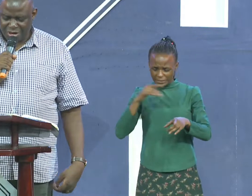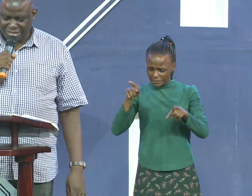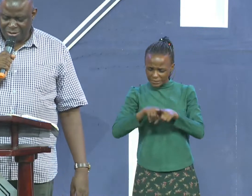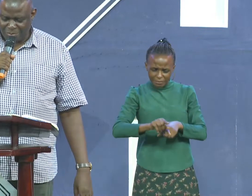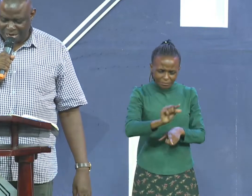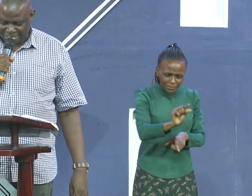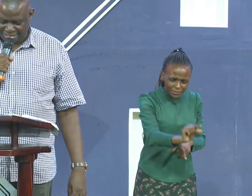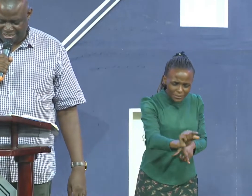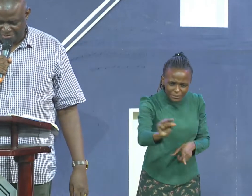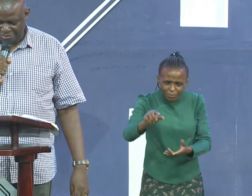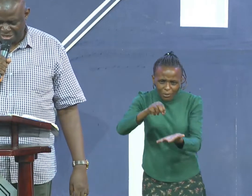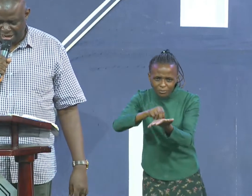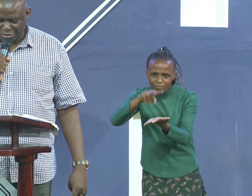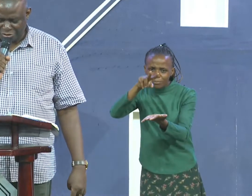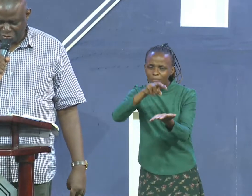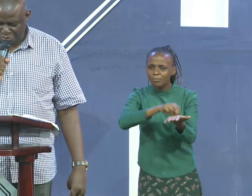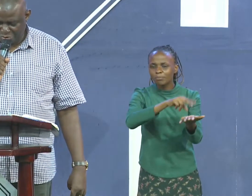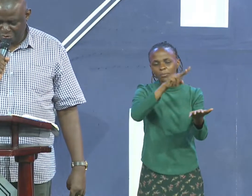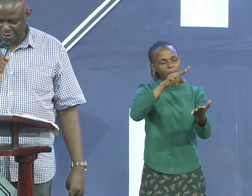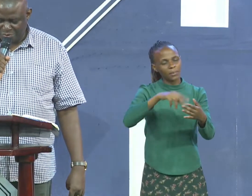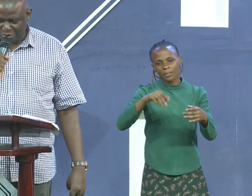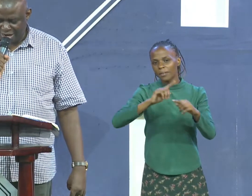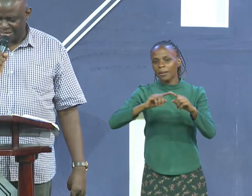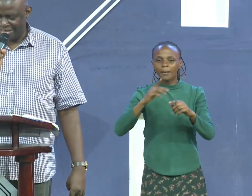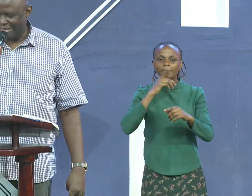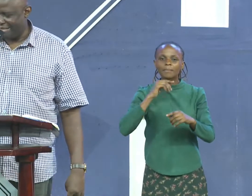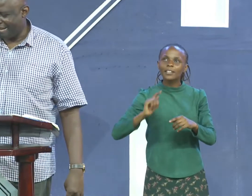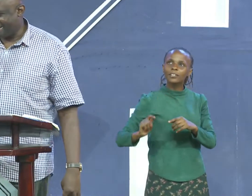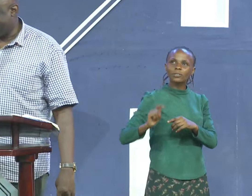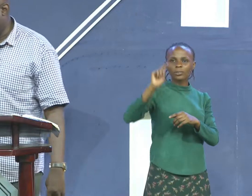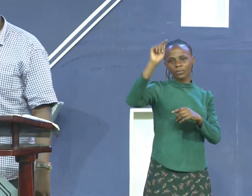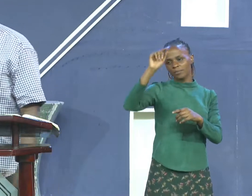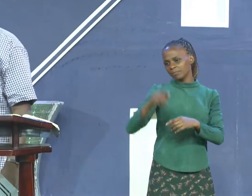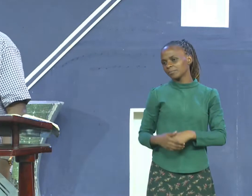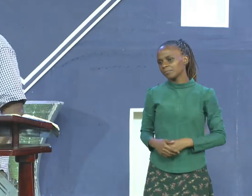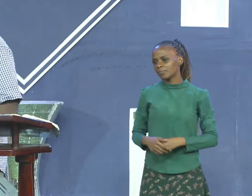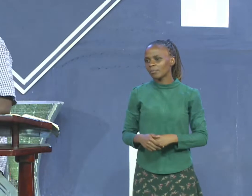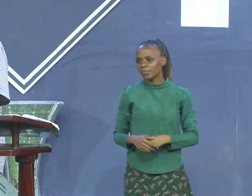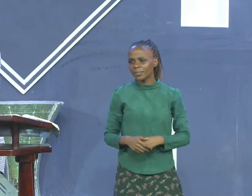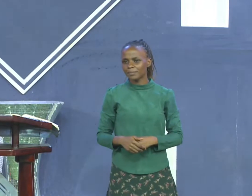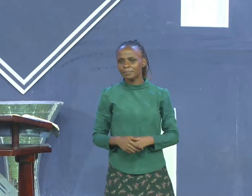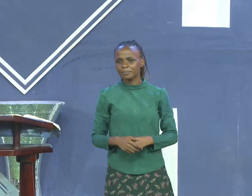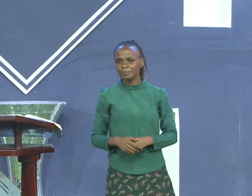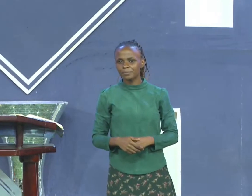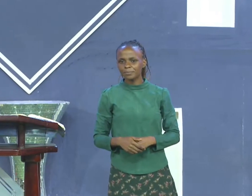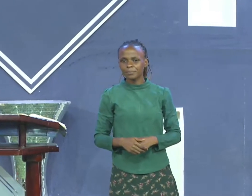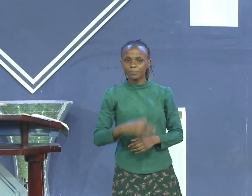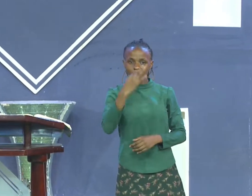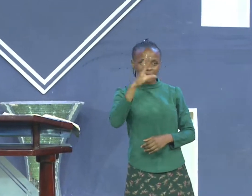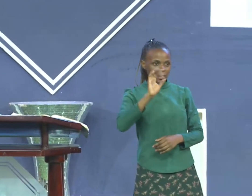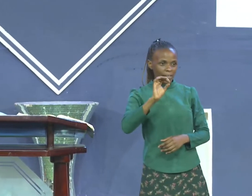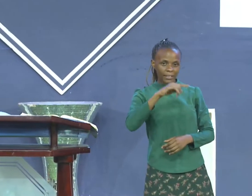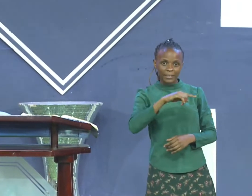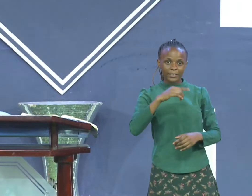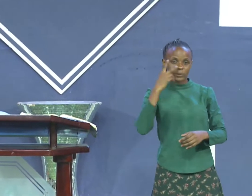as grasshoppers, and so we were in their sight. Mulunyiri yorasa tutulaba omuntu